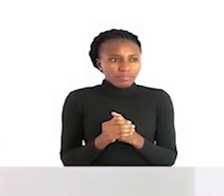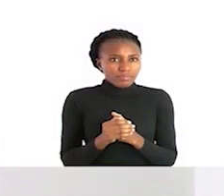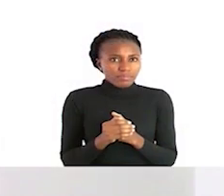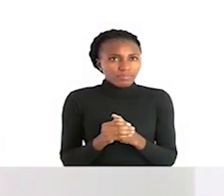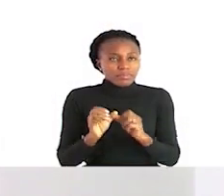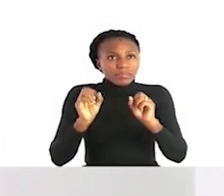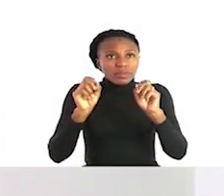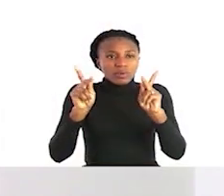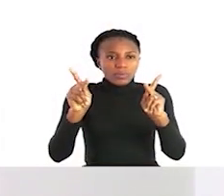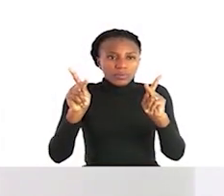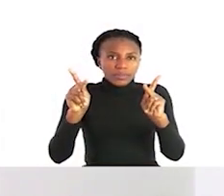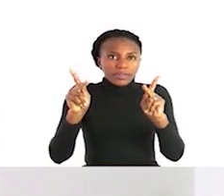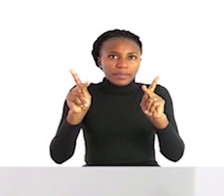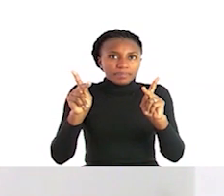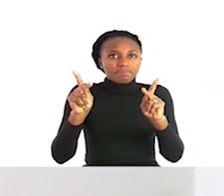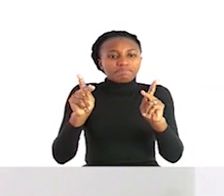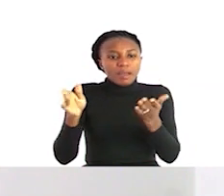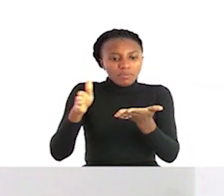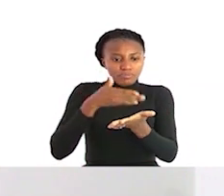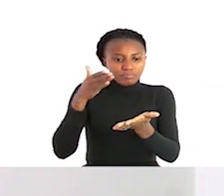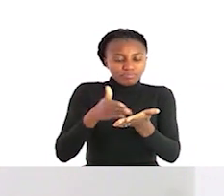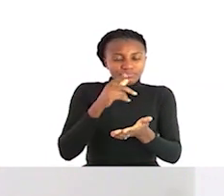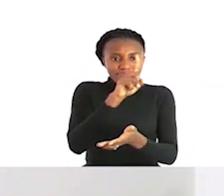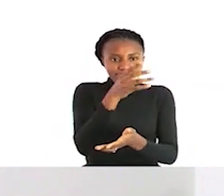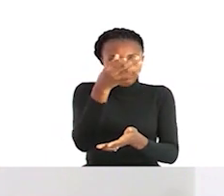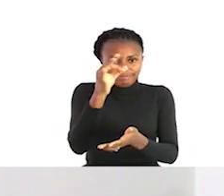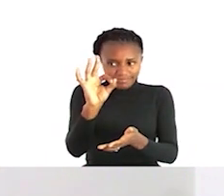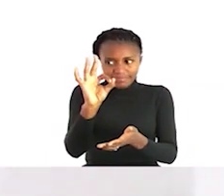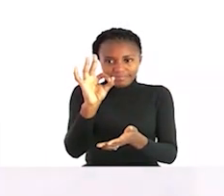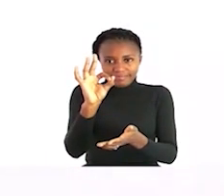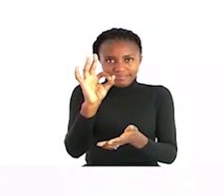Right. All right, grade 5s. Let us turn to page 19 for today's lesson.